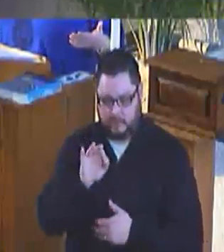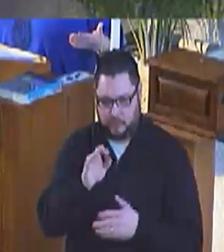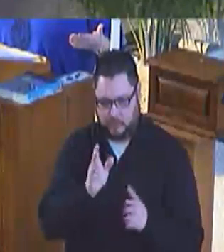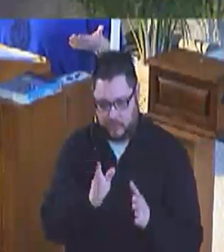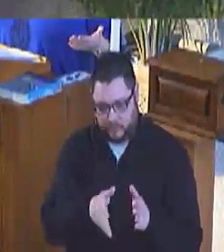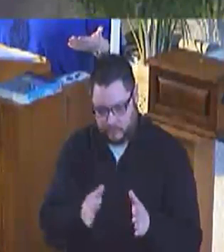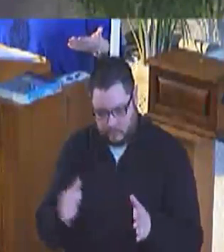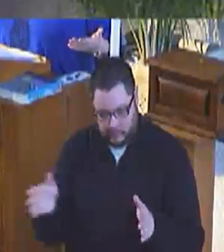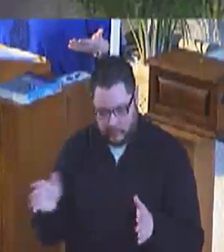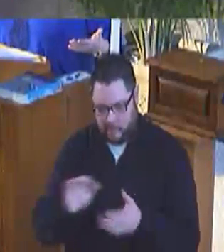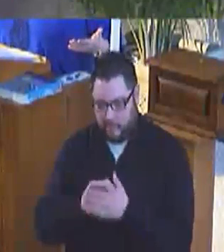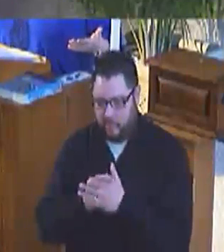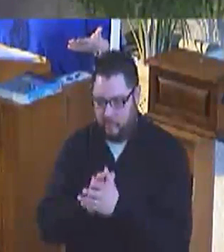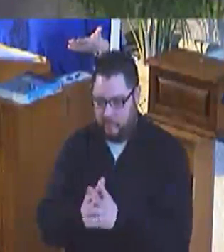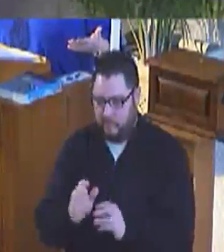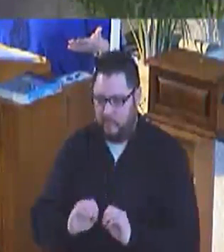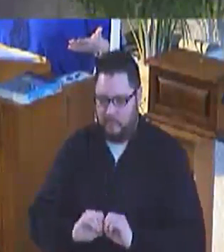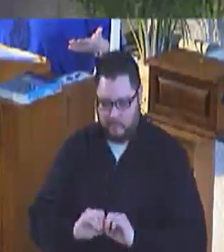to be revealed.